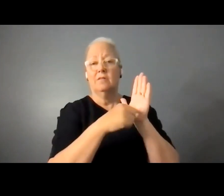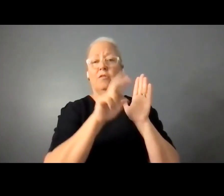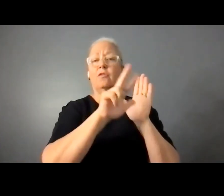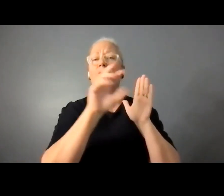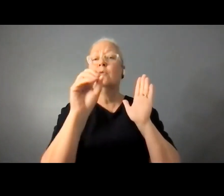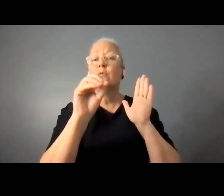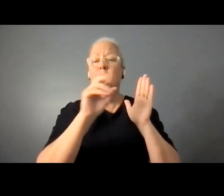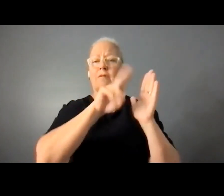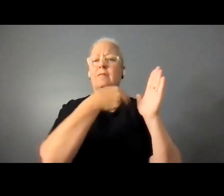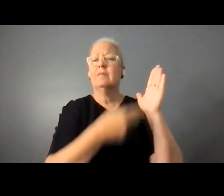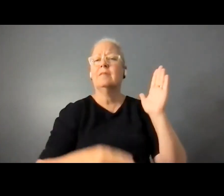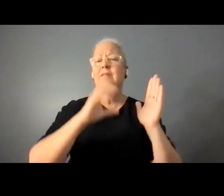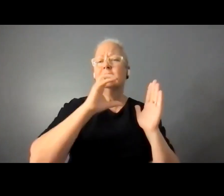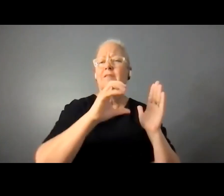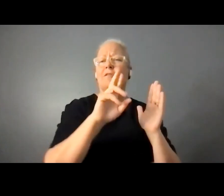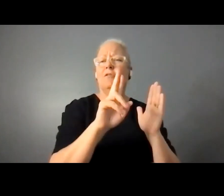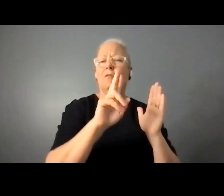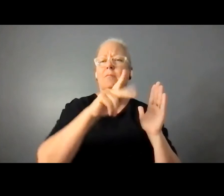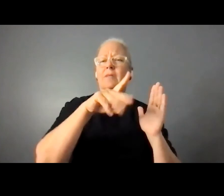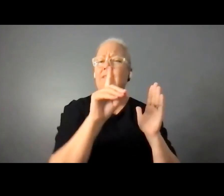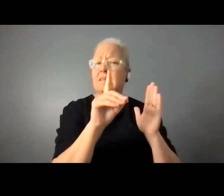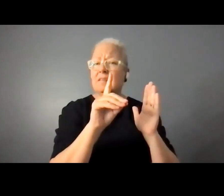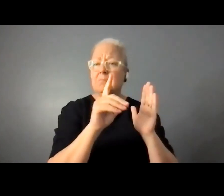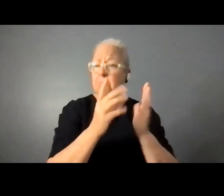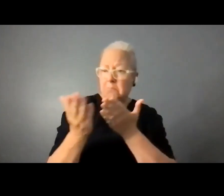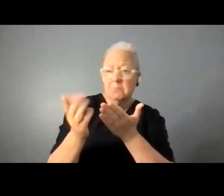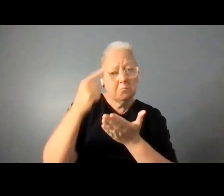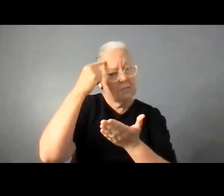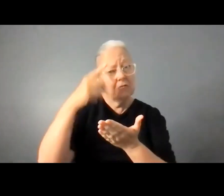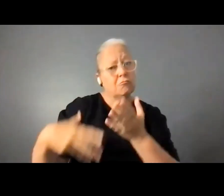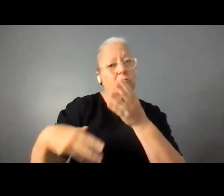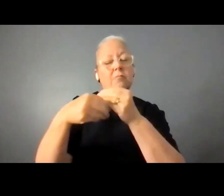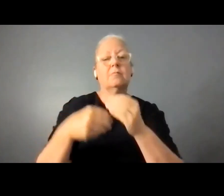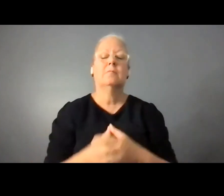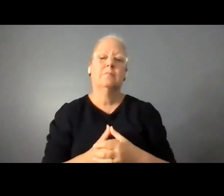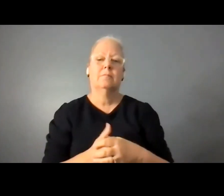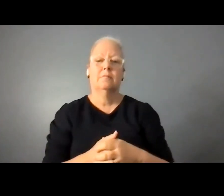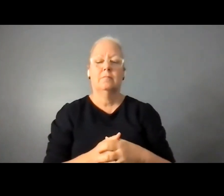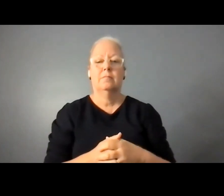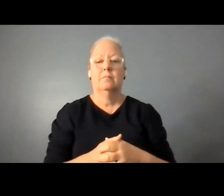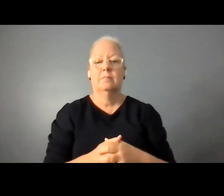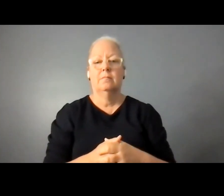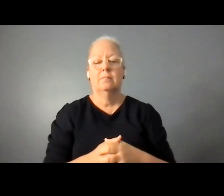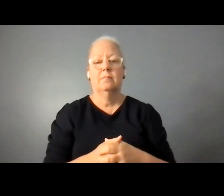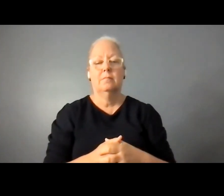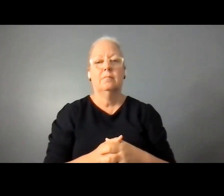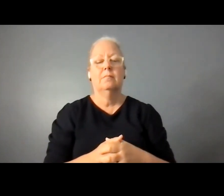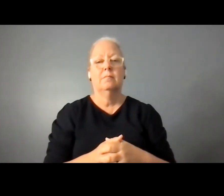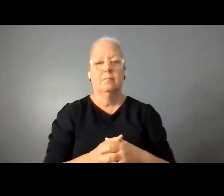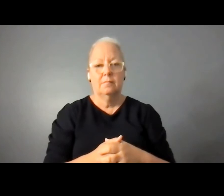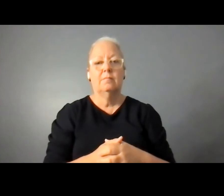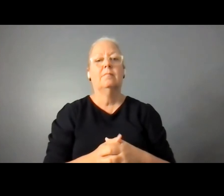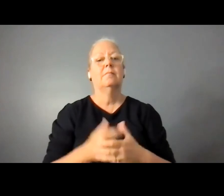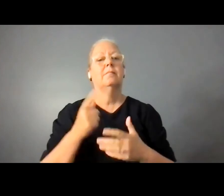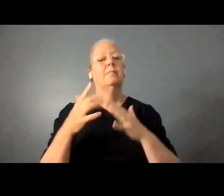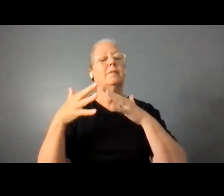CRPD? And let's hear what Nefertiti has to tell us. I live in the United States of America, specifically in New York,